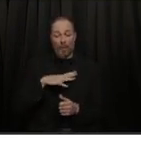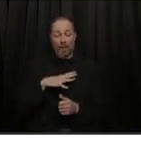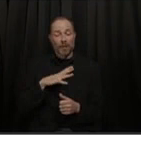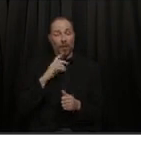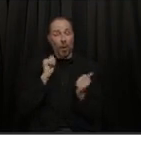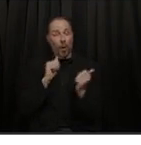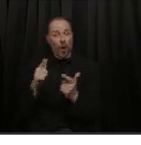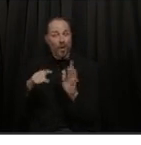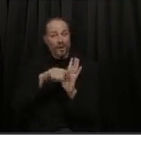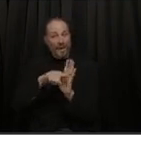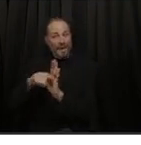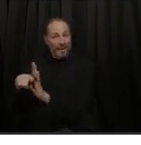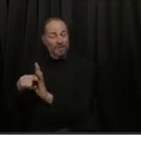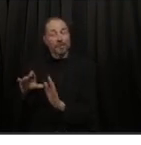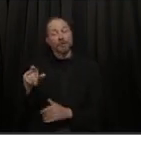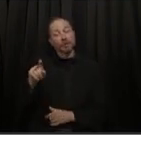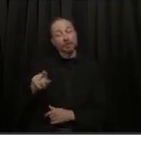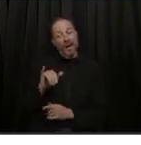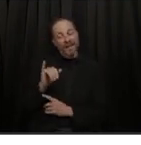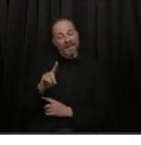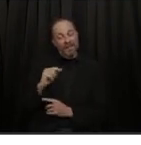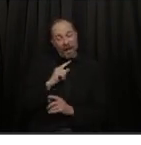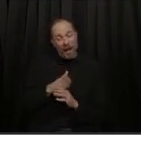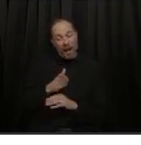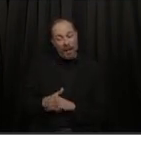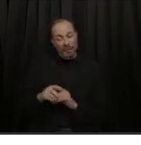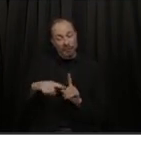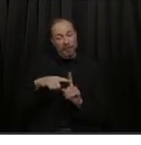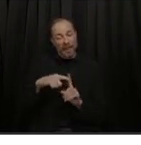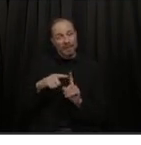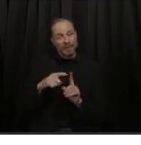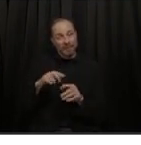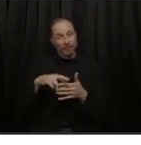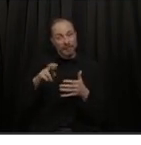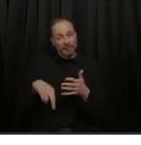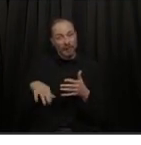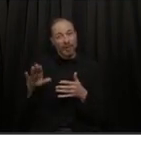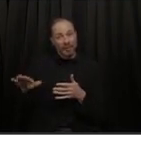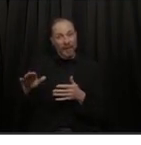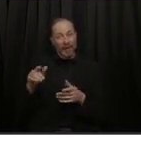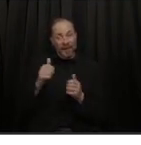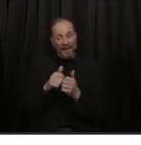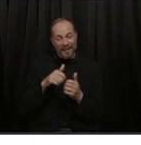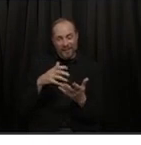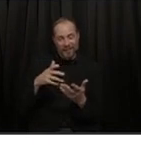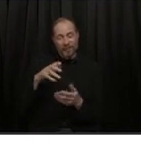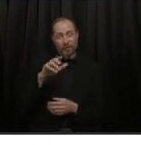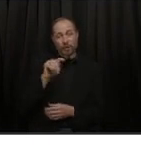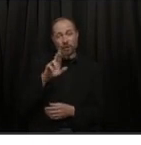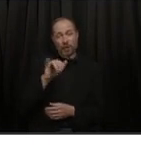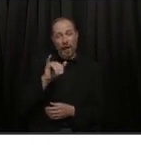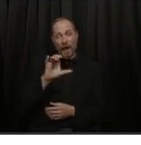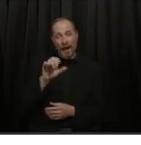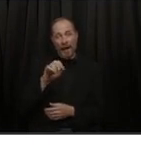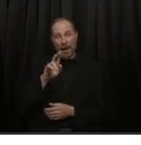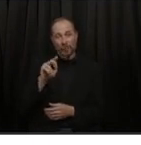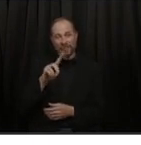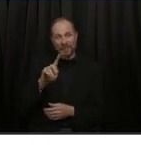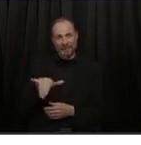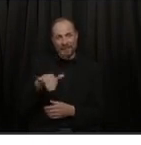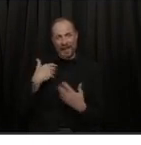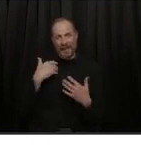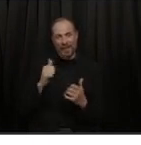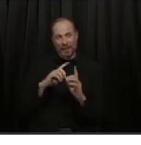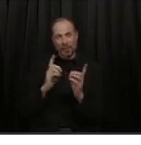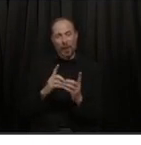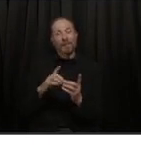was identified following a positive test result through routine case investigation by Tri-County Health Department. CDPHE's epidemiologist flagged